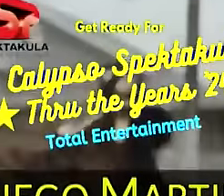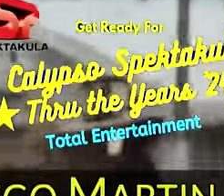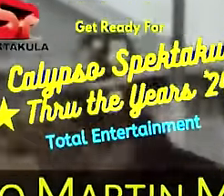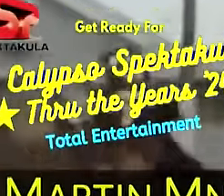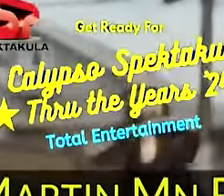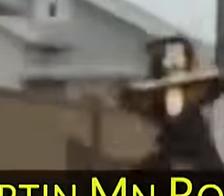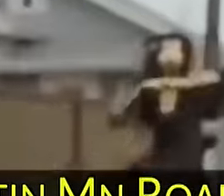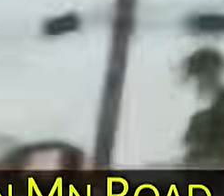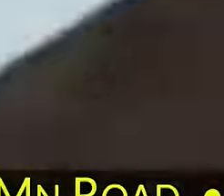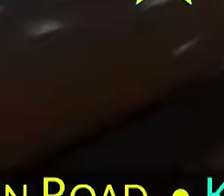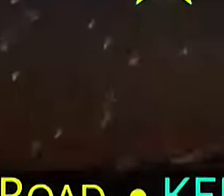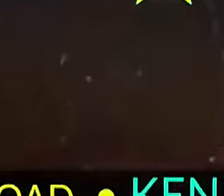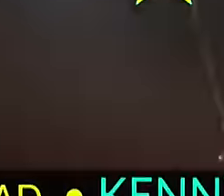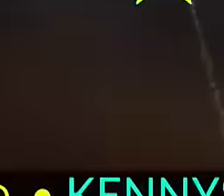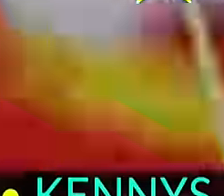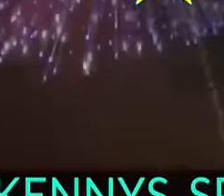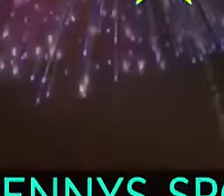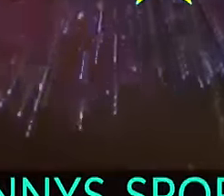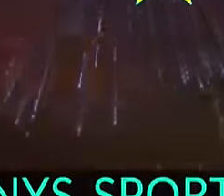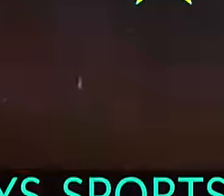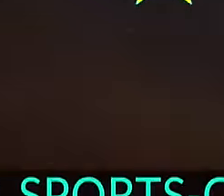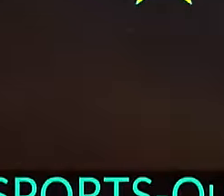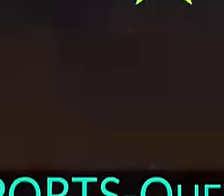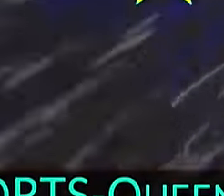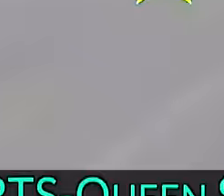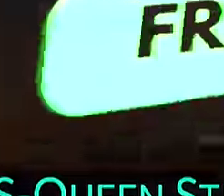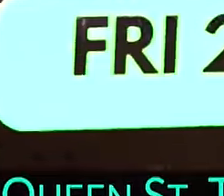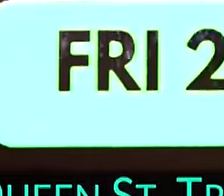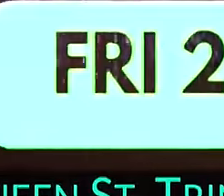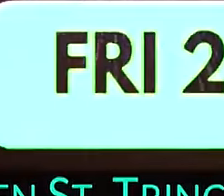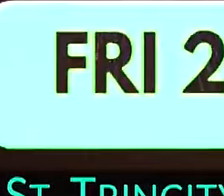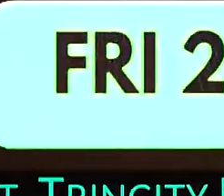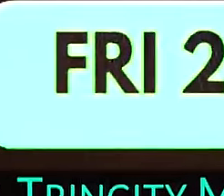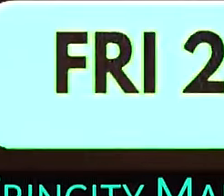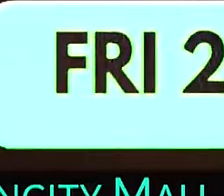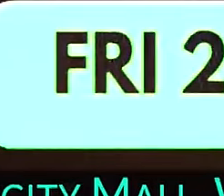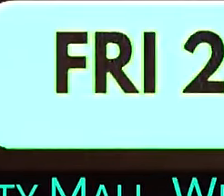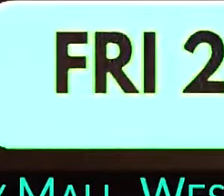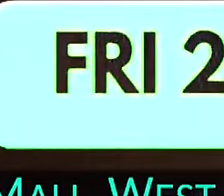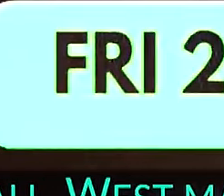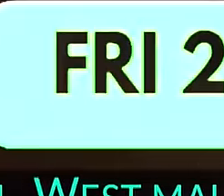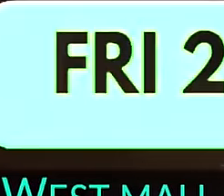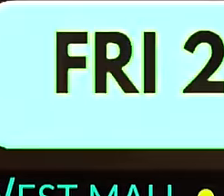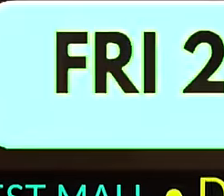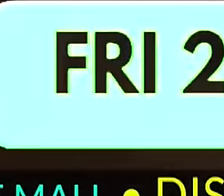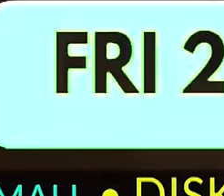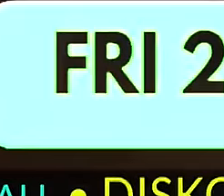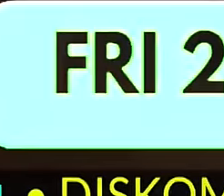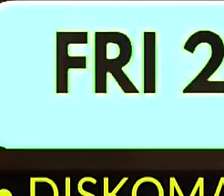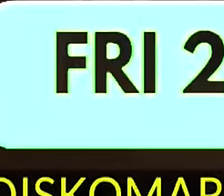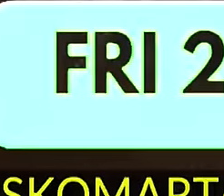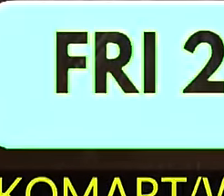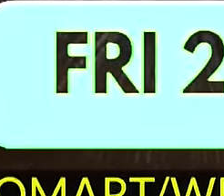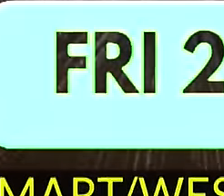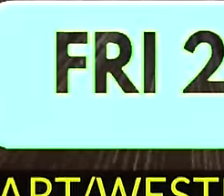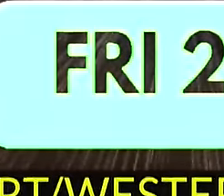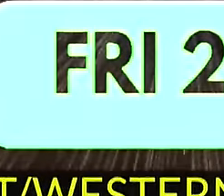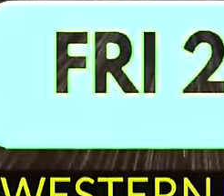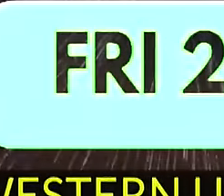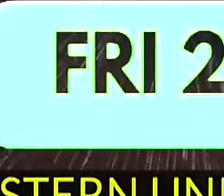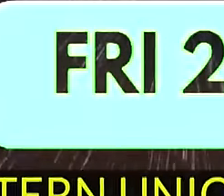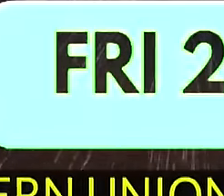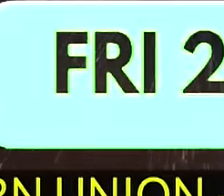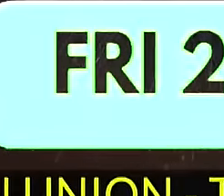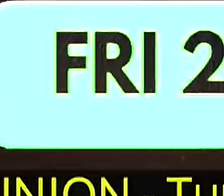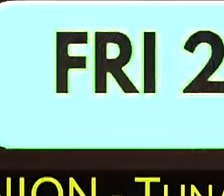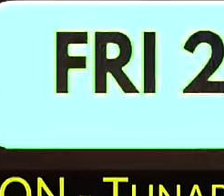So Spectacular! Premiere night, Wednesday, 24 January, Napa. Saturday, January 27th, Sapa. Friday, February 2nd,